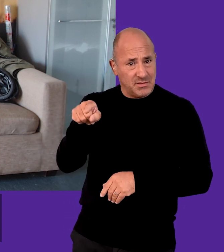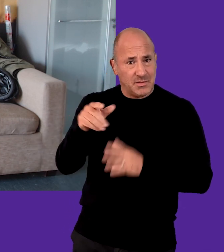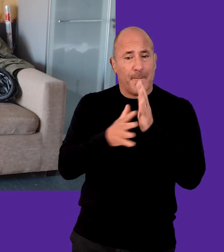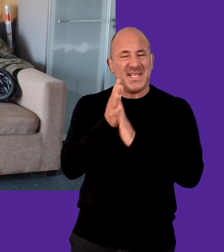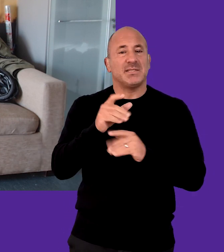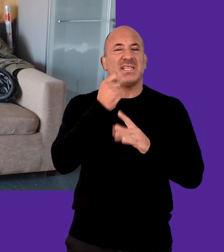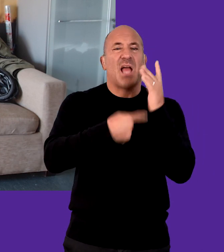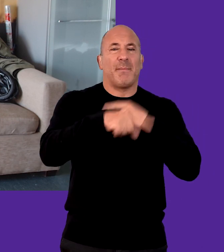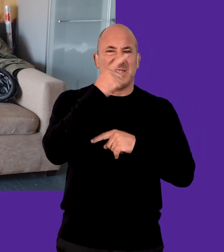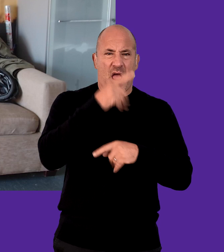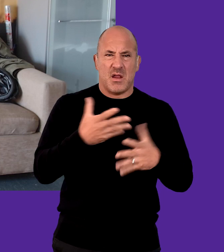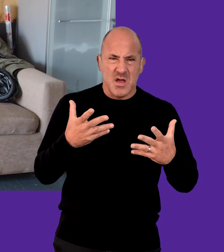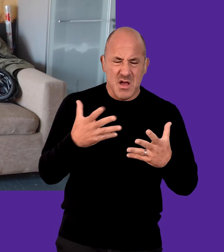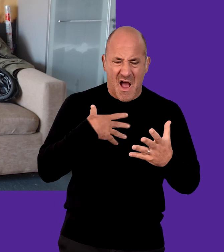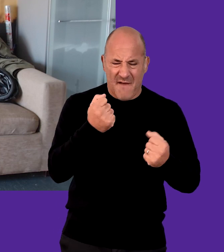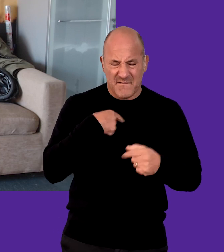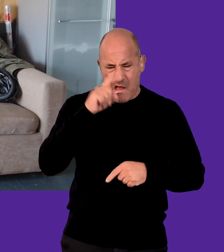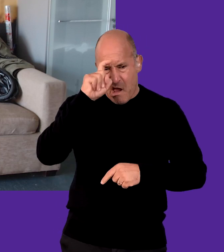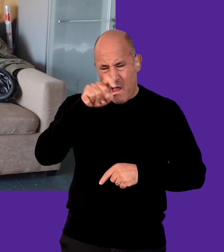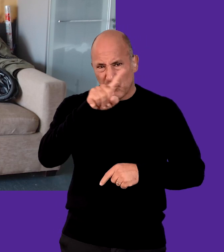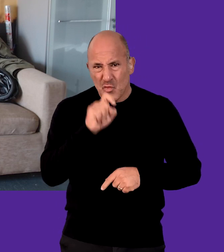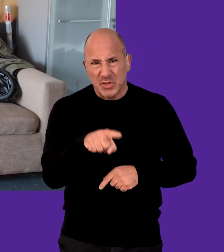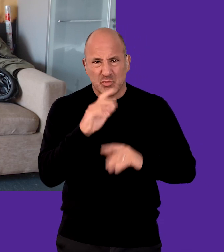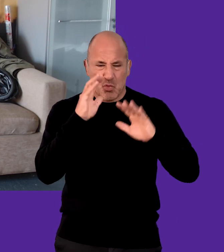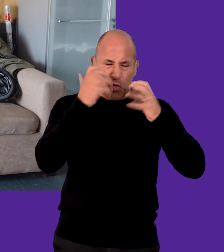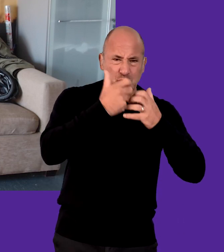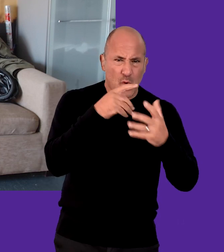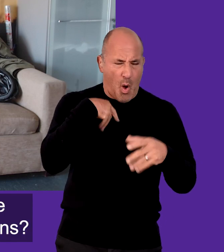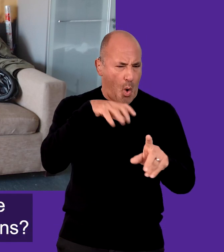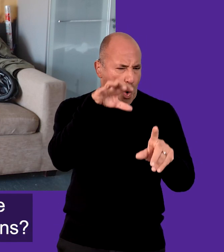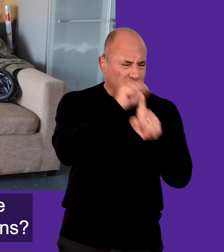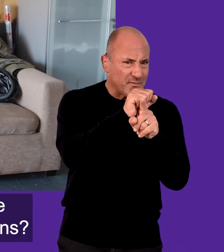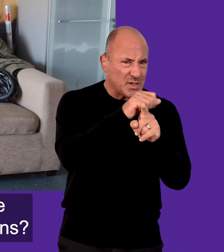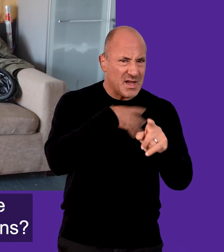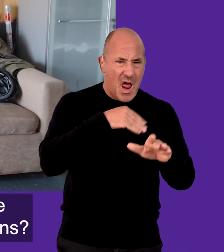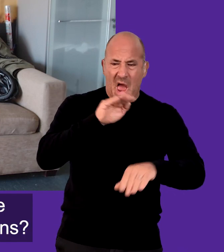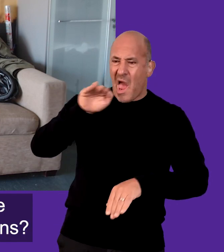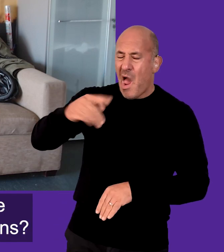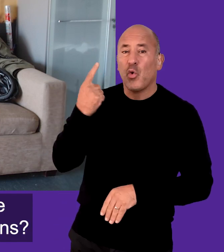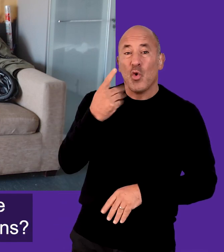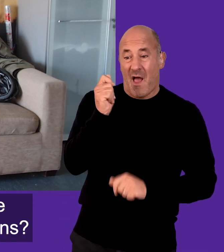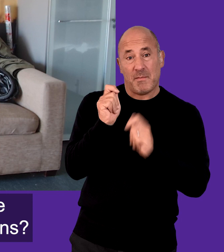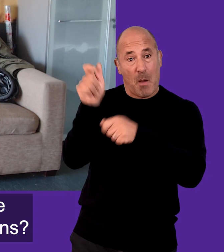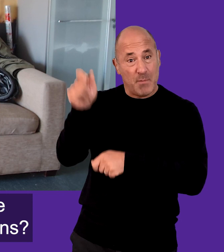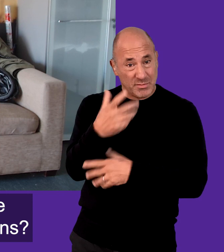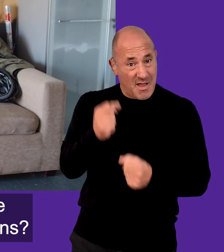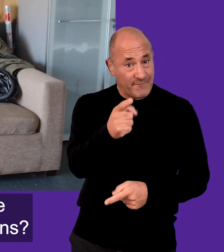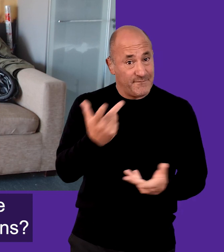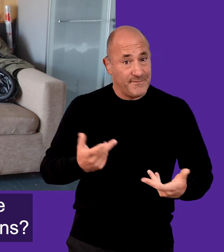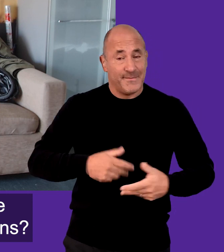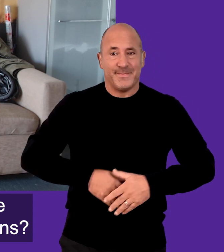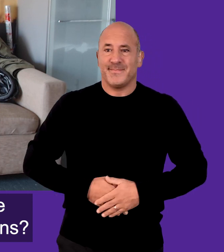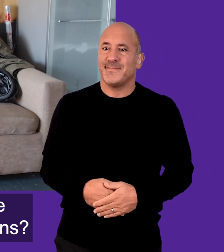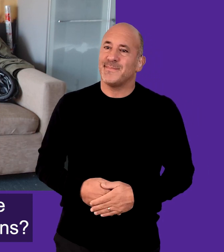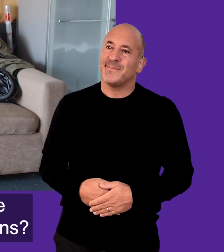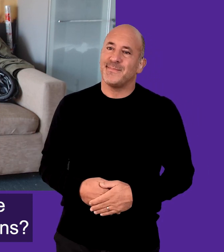talent, known as an access link, who they can liaise with if they